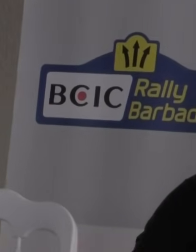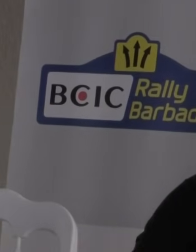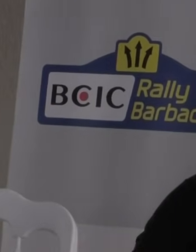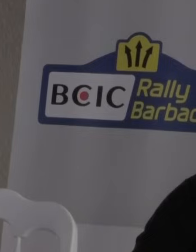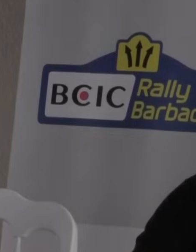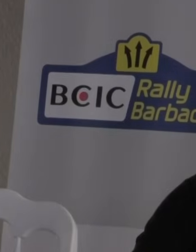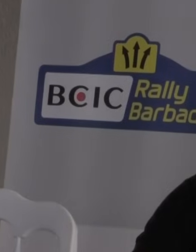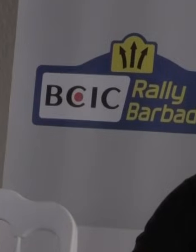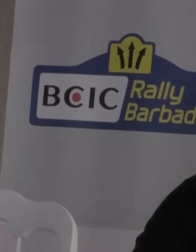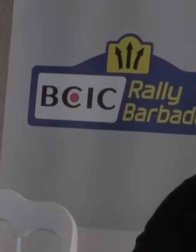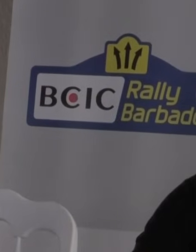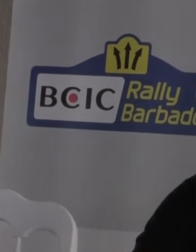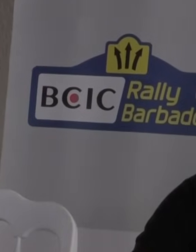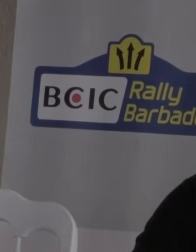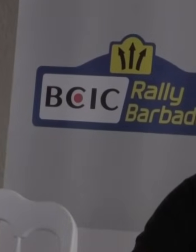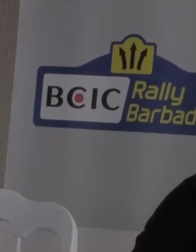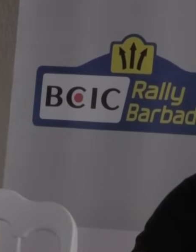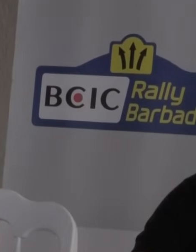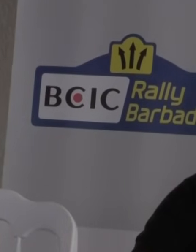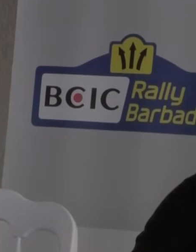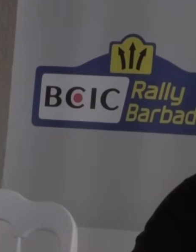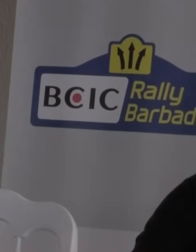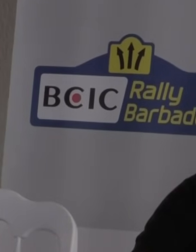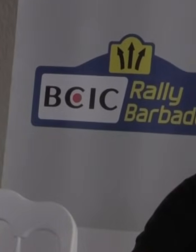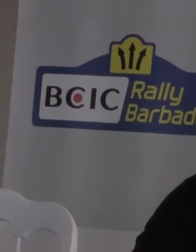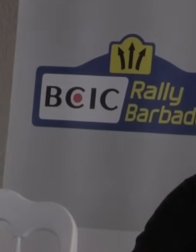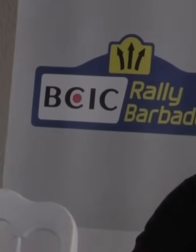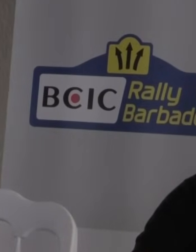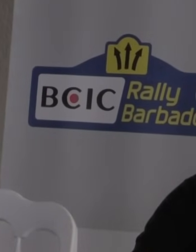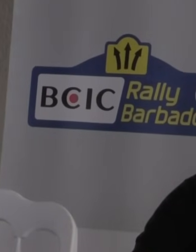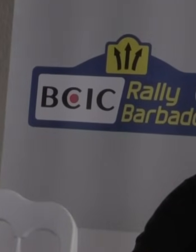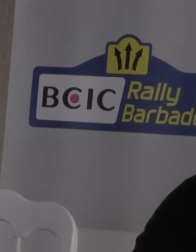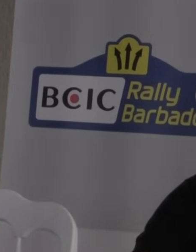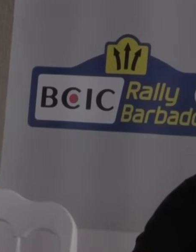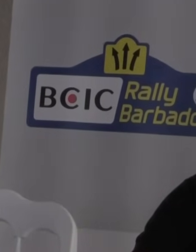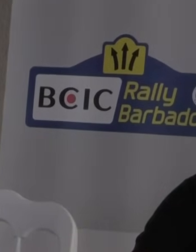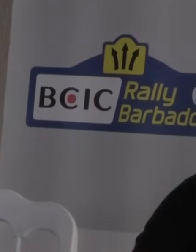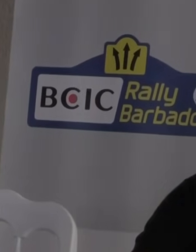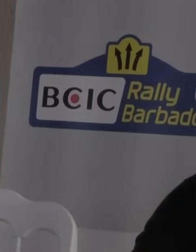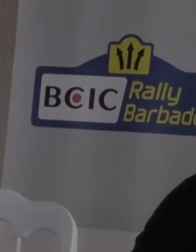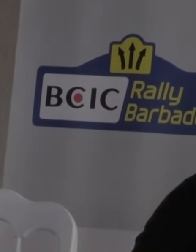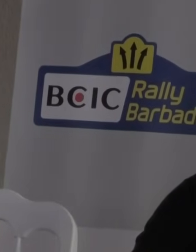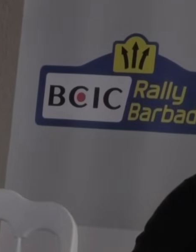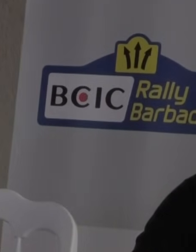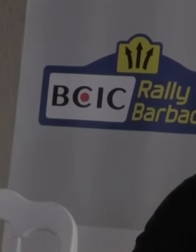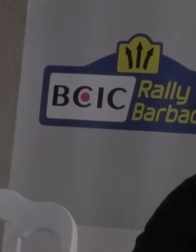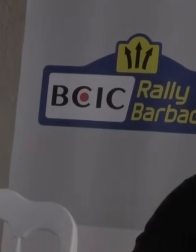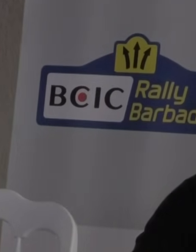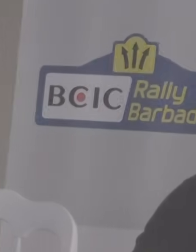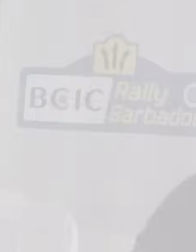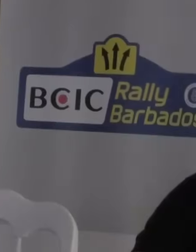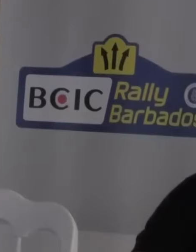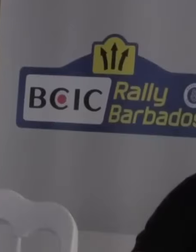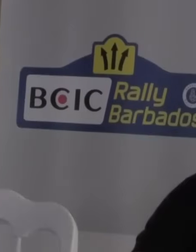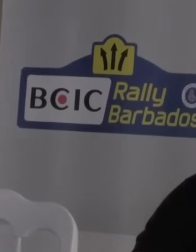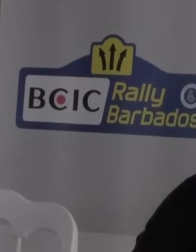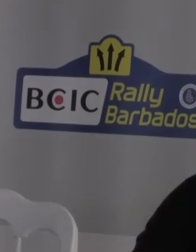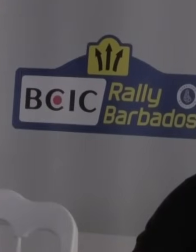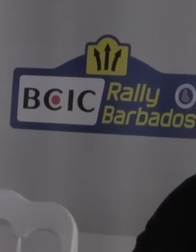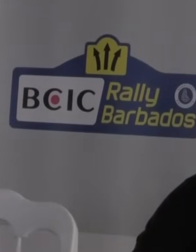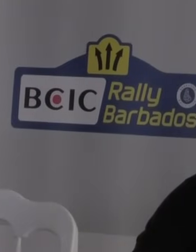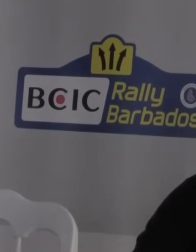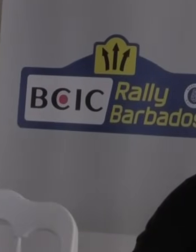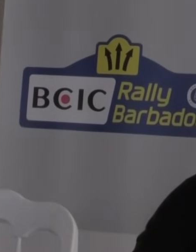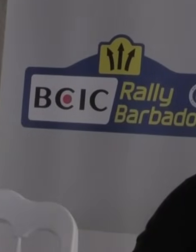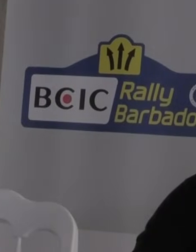Vaucluse Raceway, round the famous Vaucluse 90 and down near to the bottom of Hyman's Hill. It's an interesting course and it's a challenging one. For the first time in